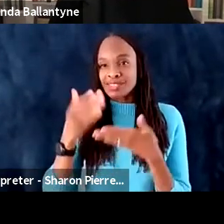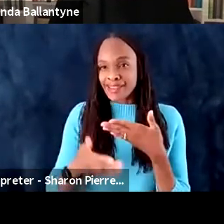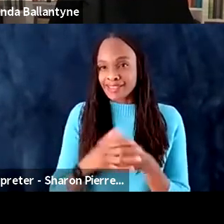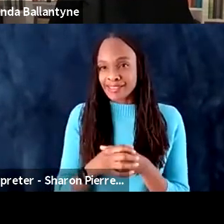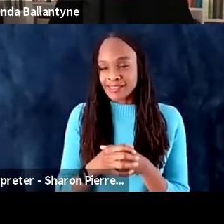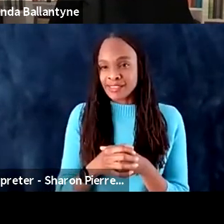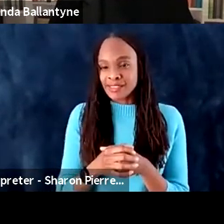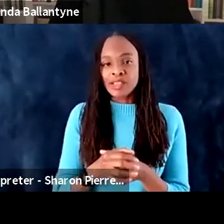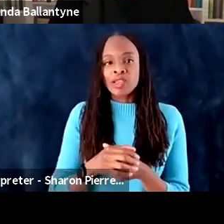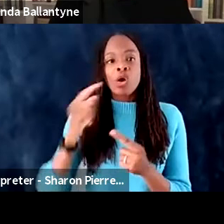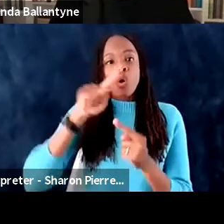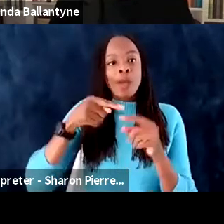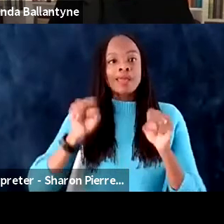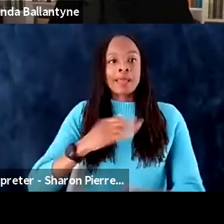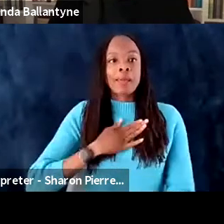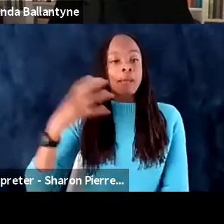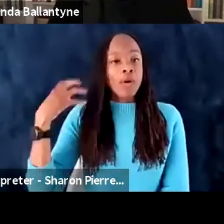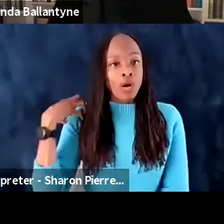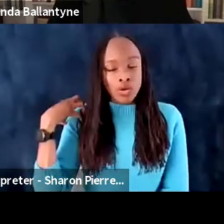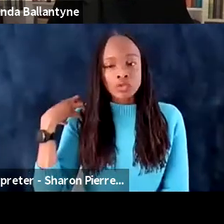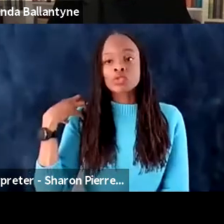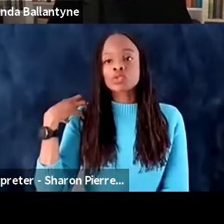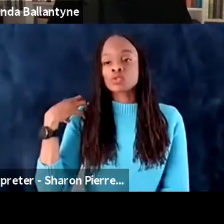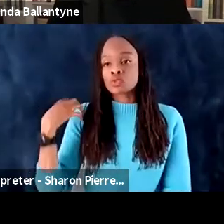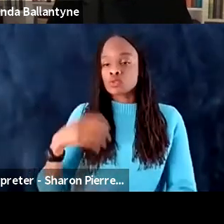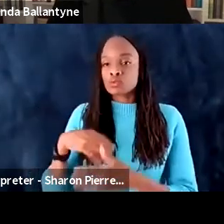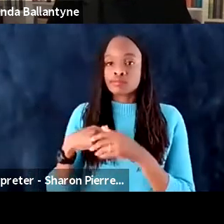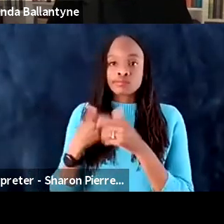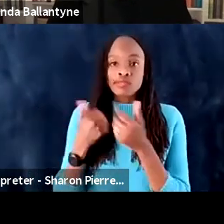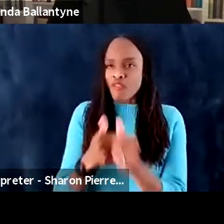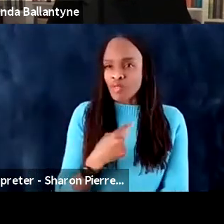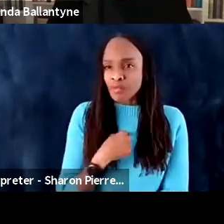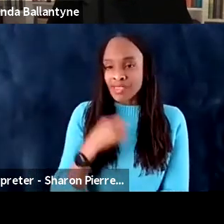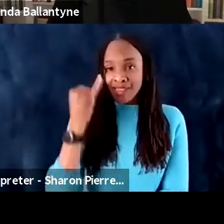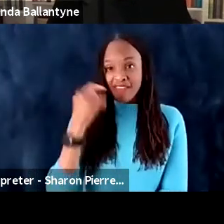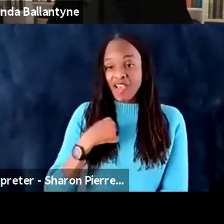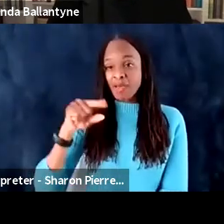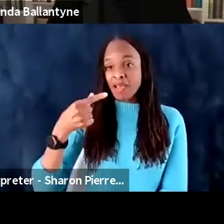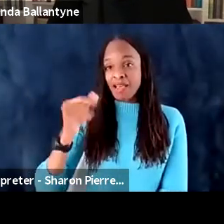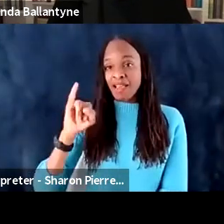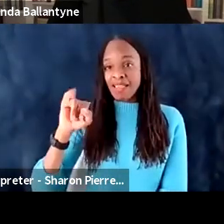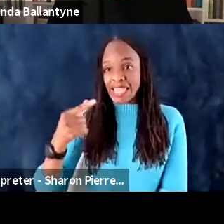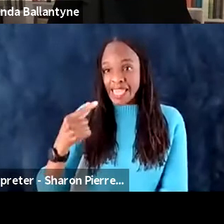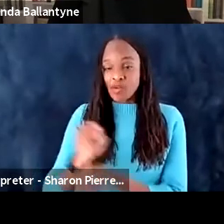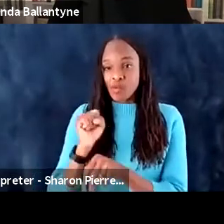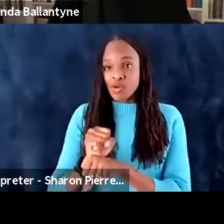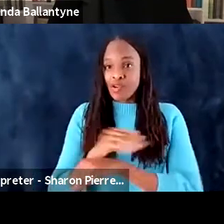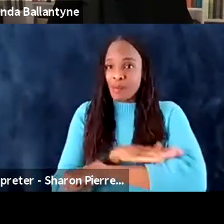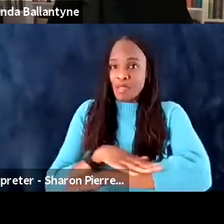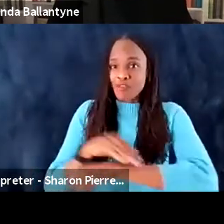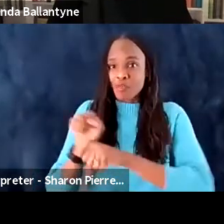When can my boss follow me? If I'm a gig worker, if I'm a platform worker, that's on my